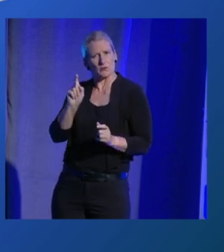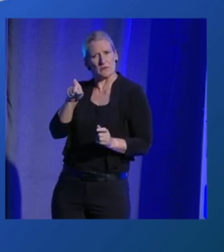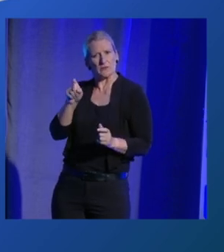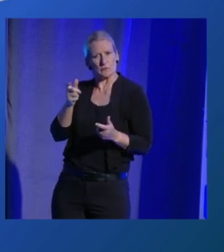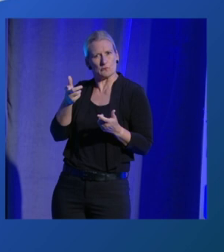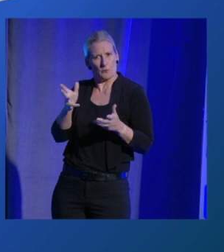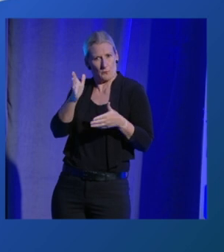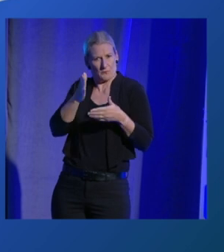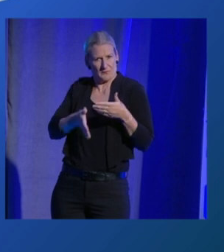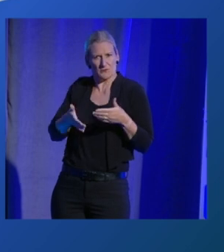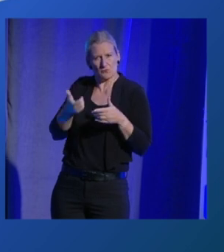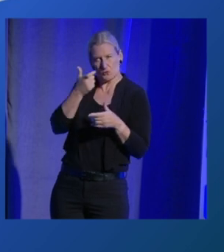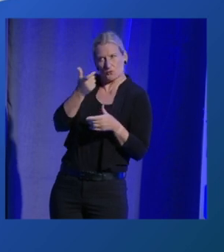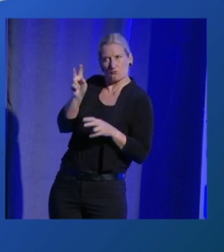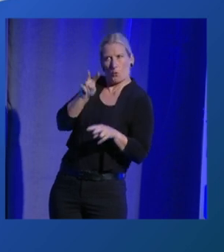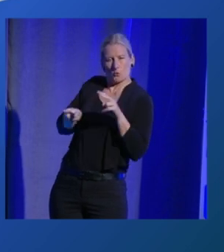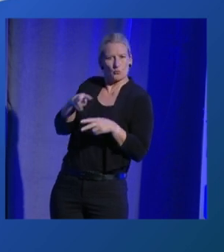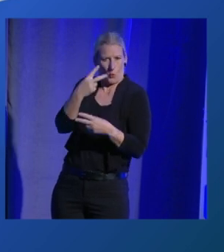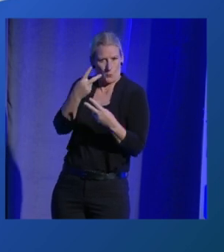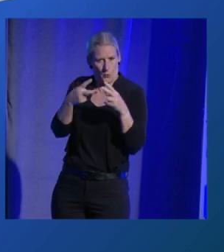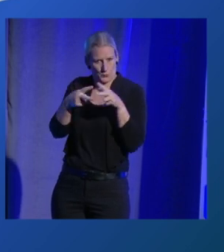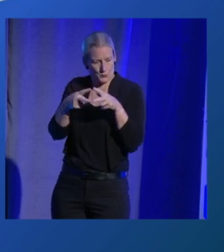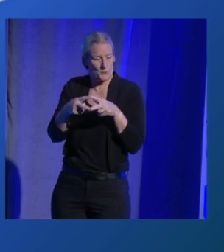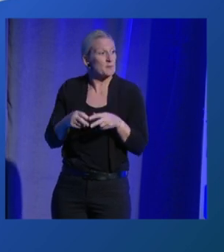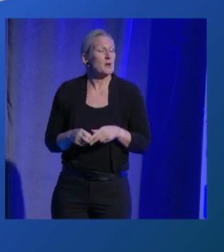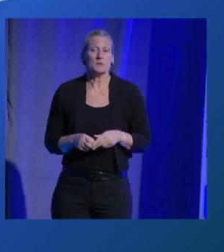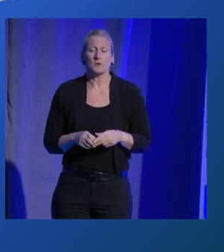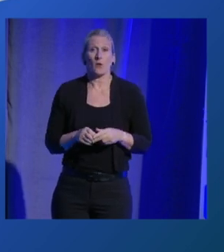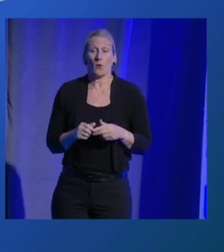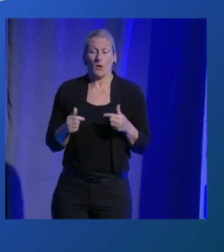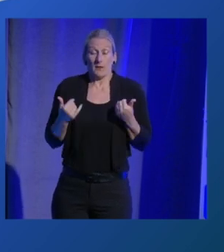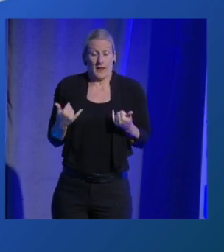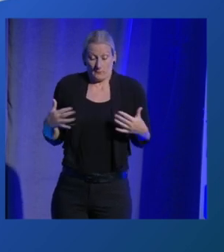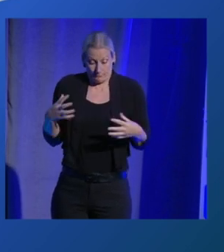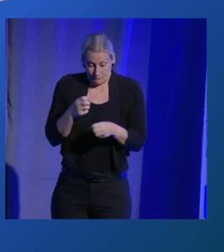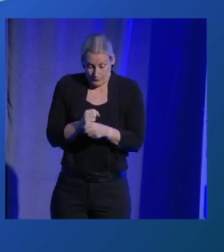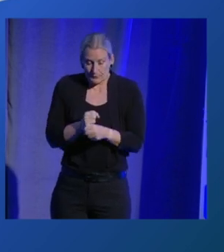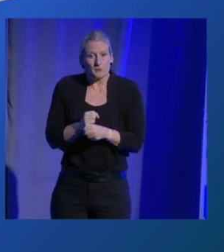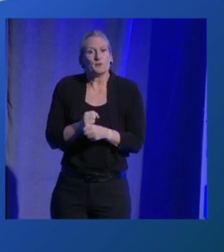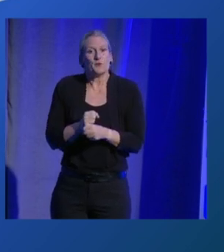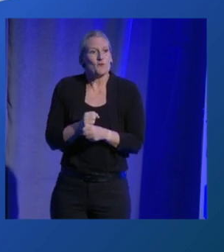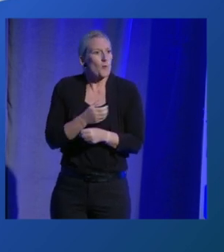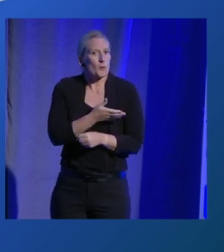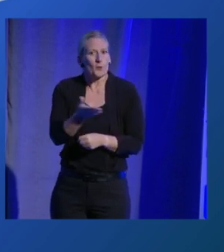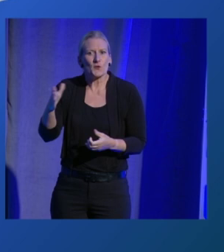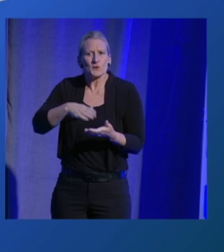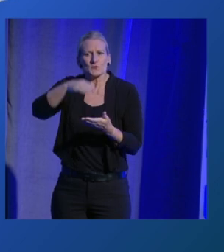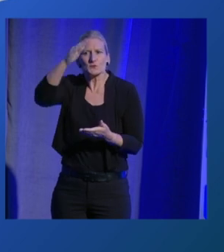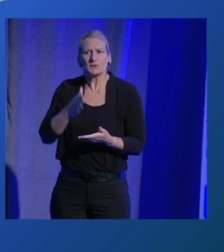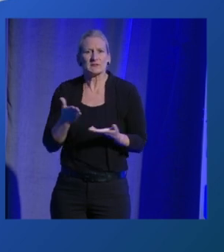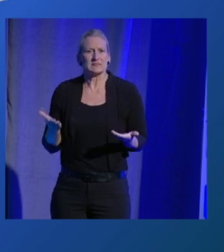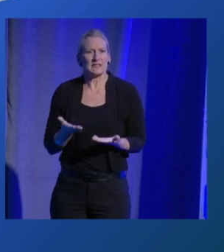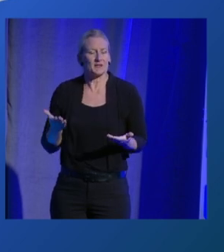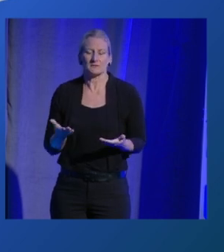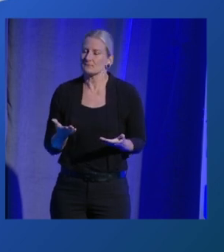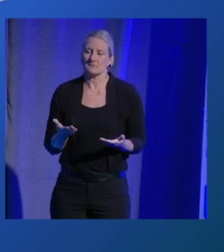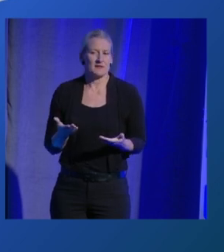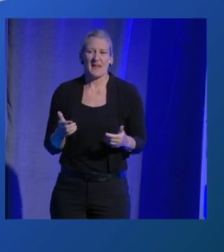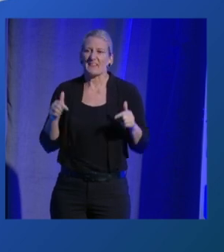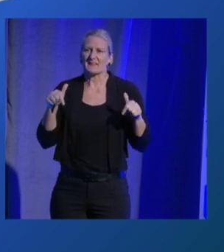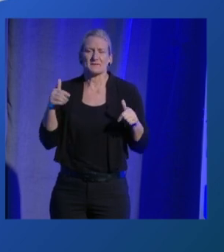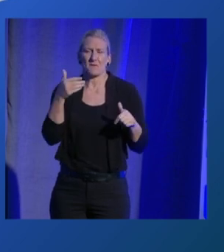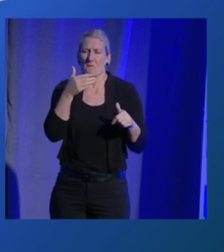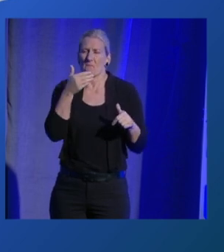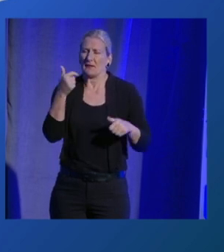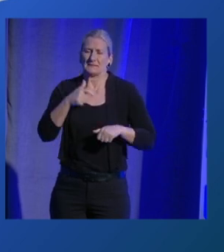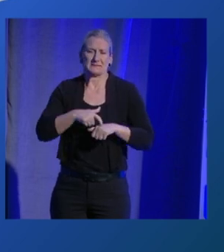conclusion I think particularly for the young students in the room um there's never been a more exciting time or more Innovative time and I've